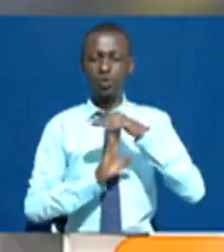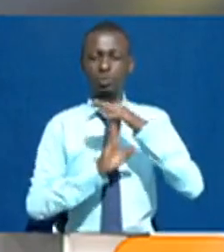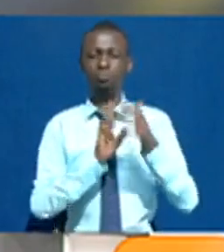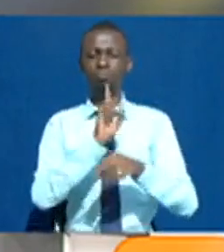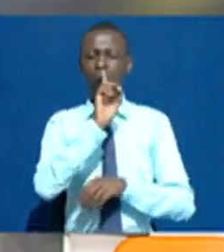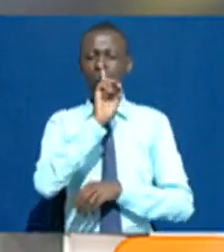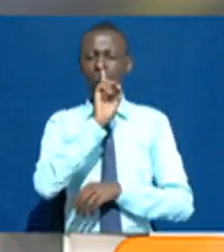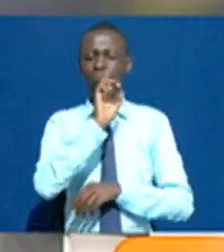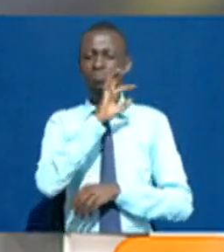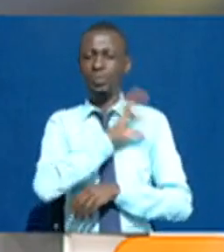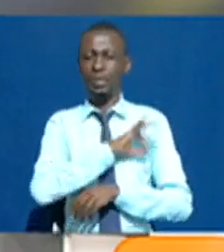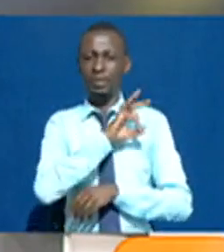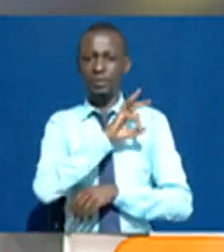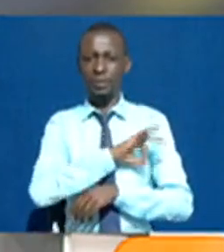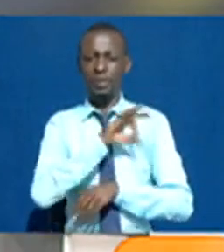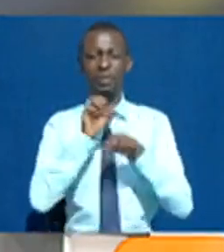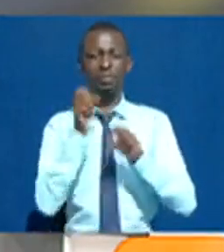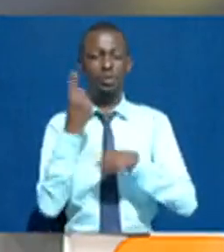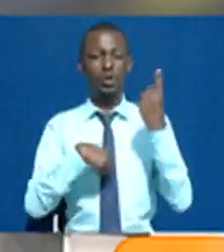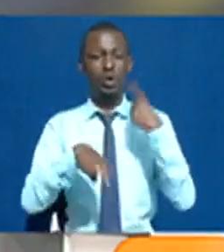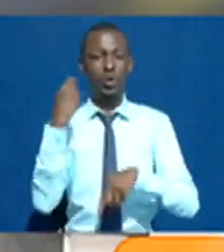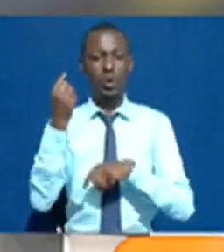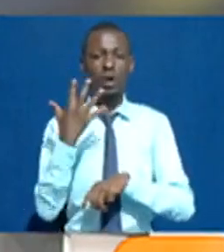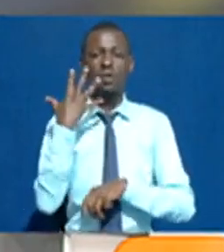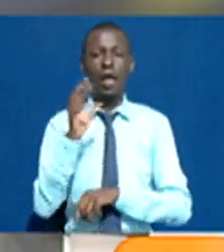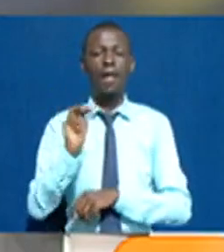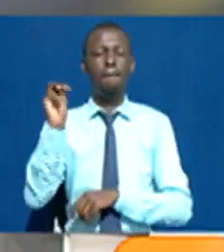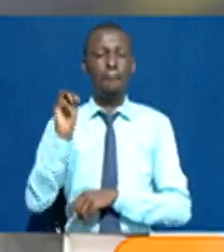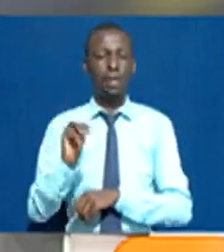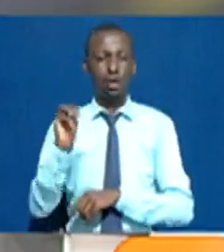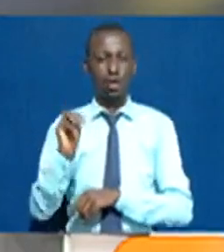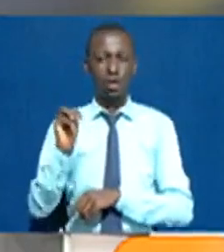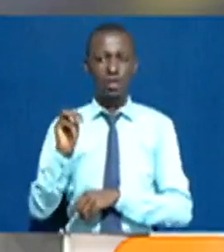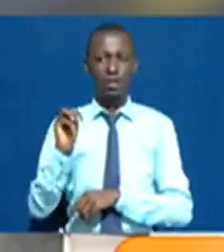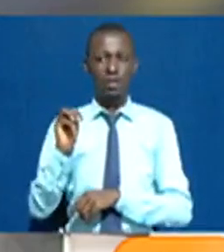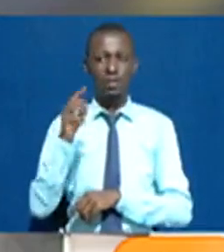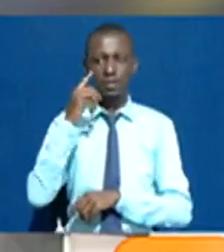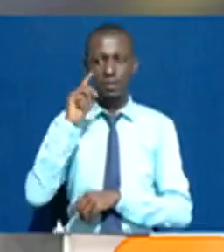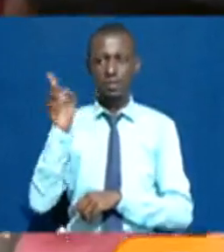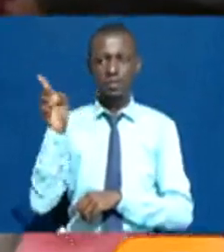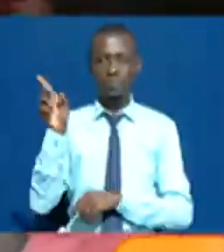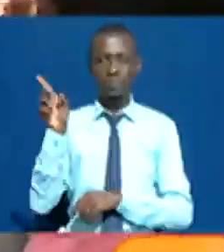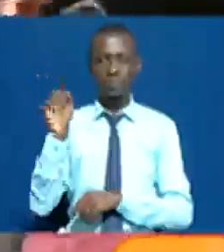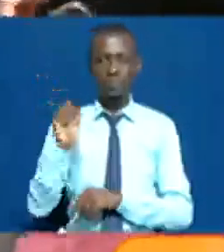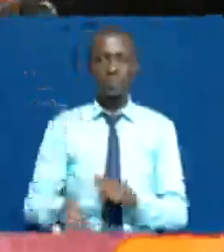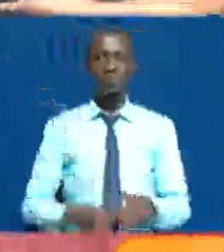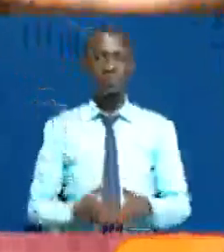Jackpot, where fans can win up to 5 million shillings.